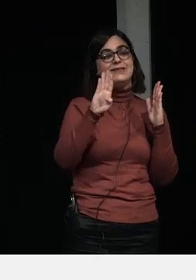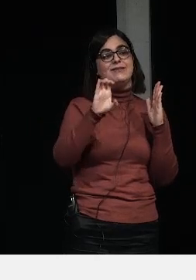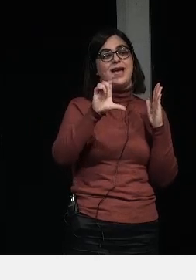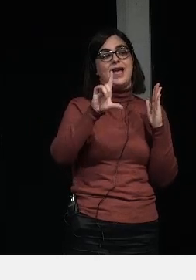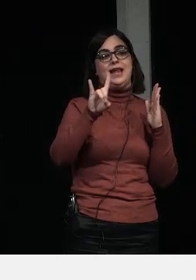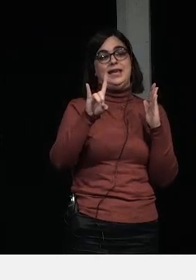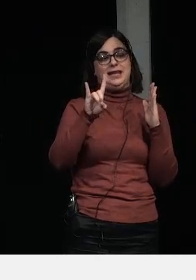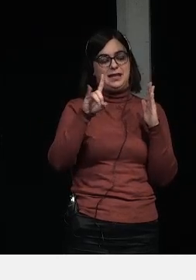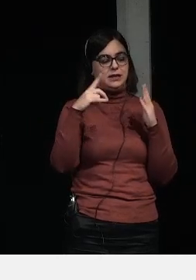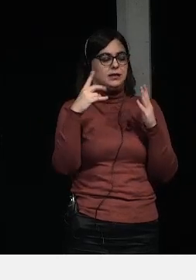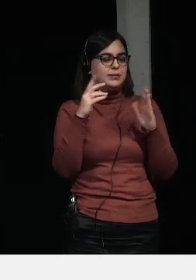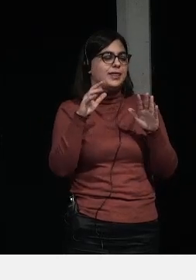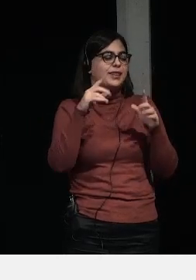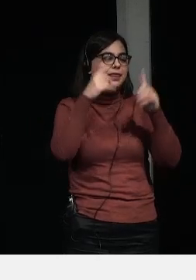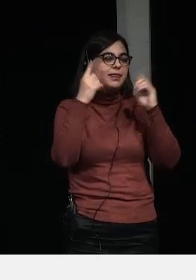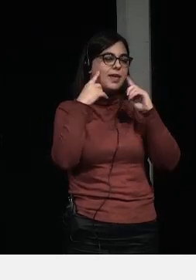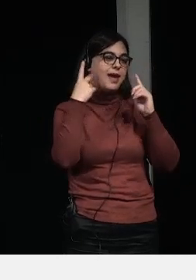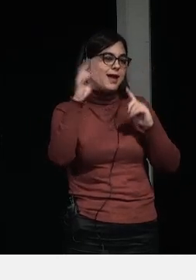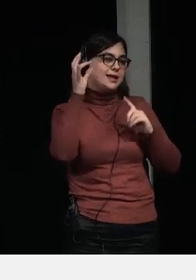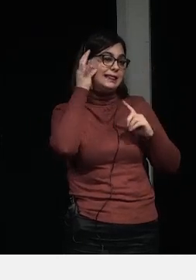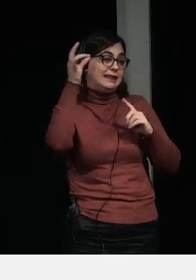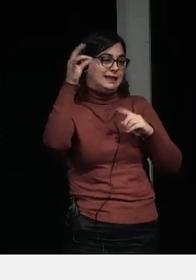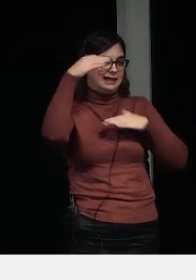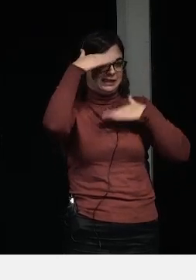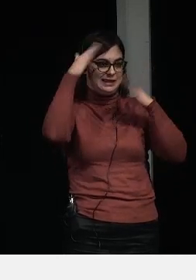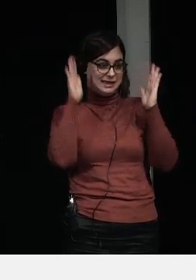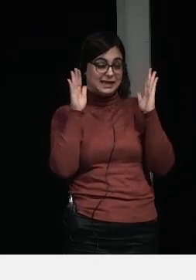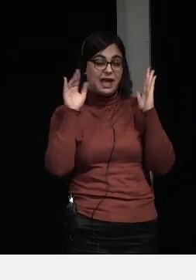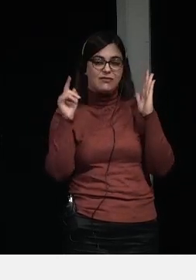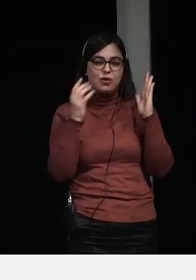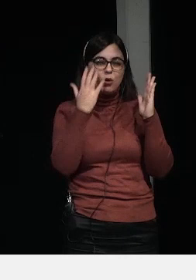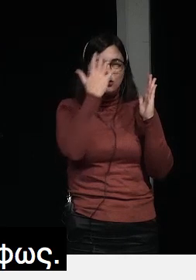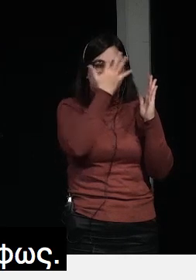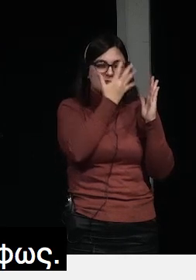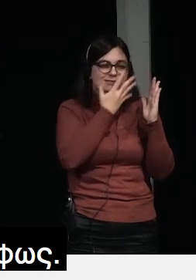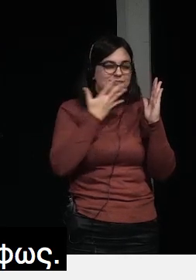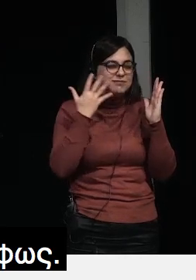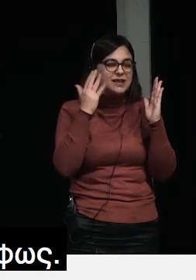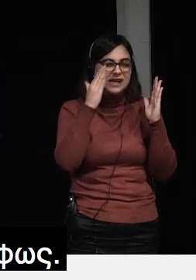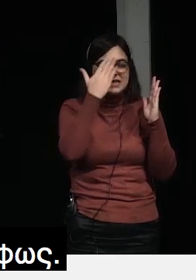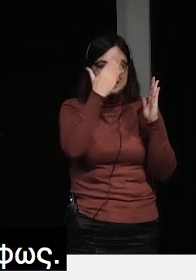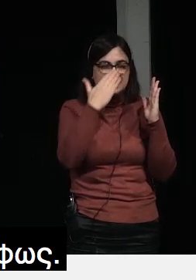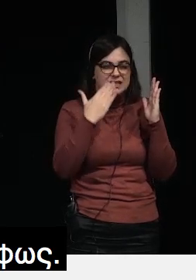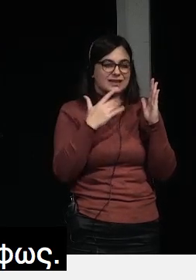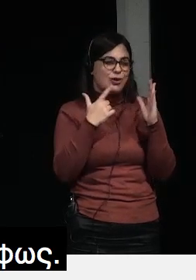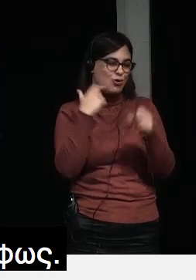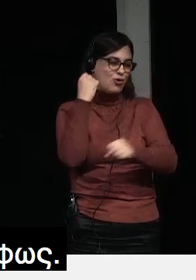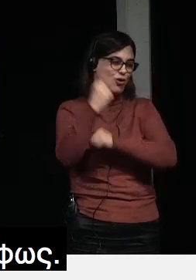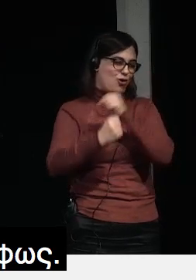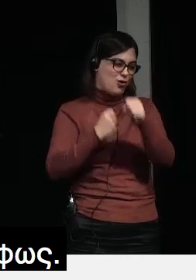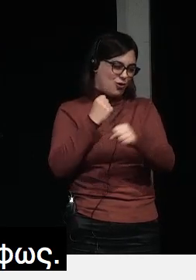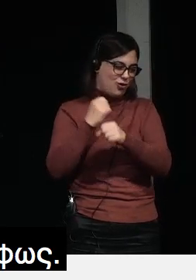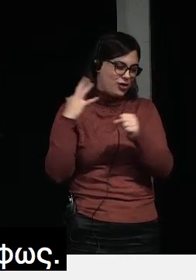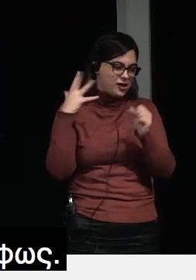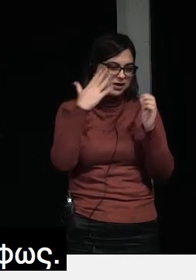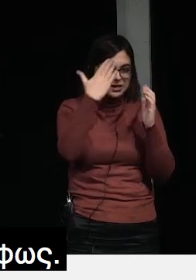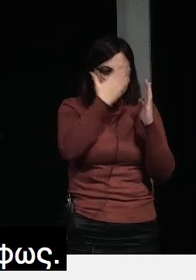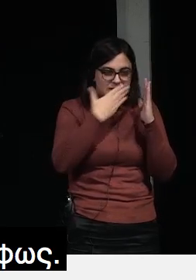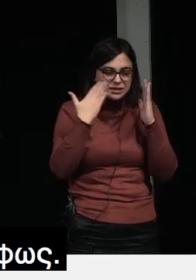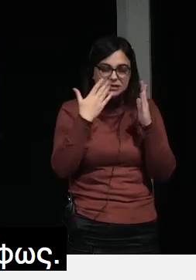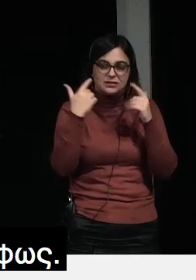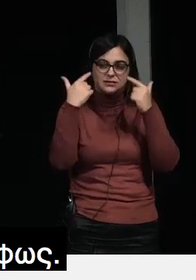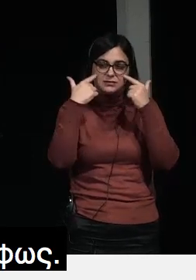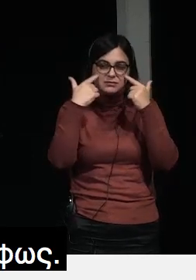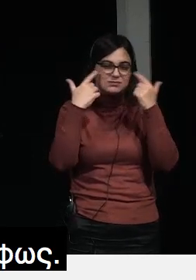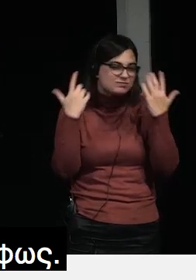her until she has lost her sight, an element of great importance? For ancient Greek religion, life was linked